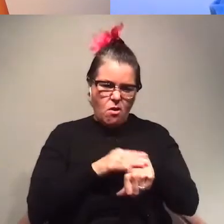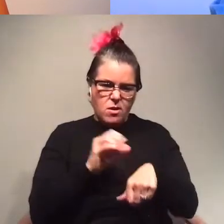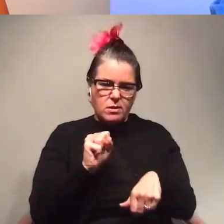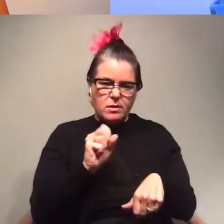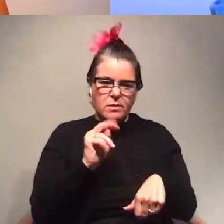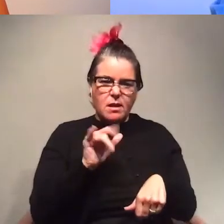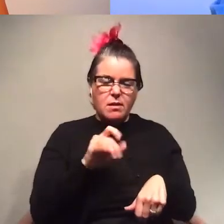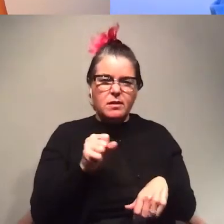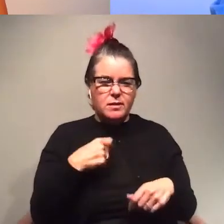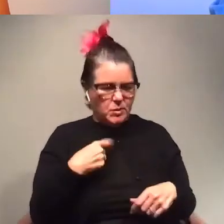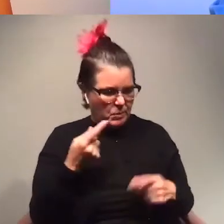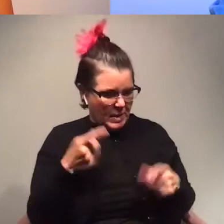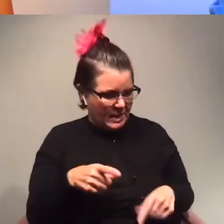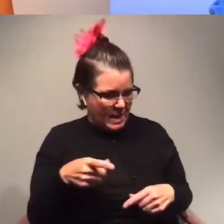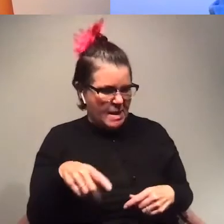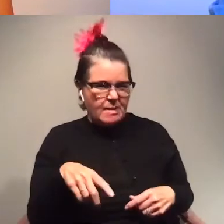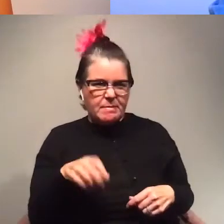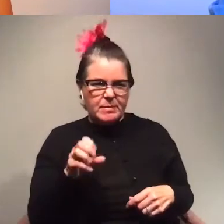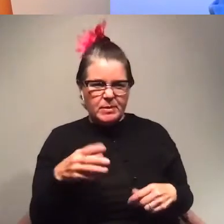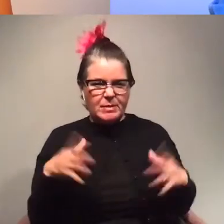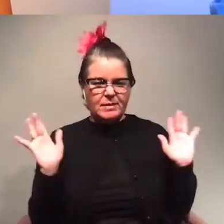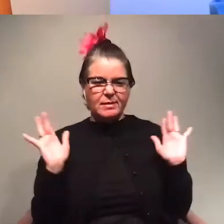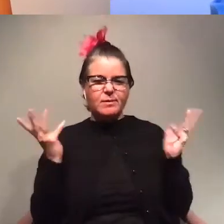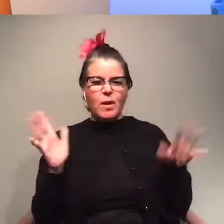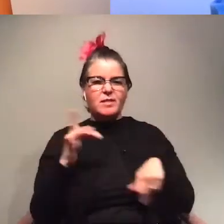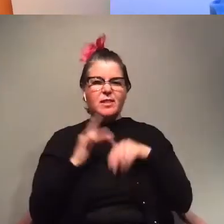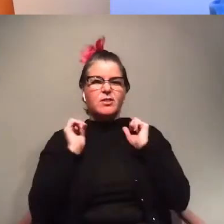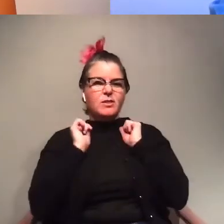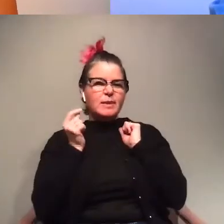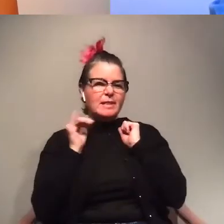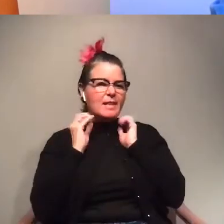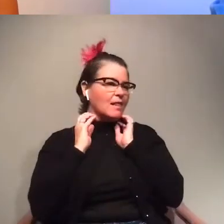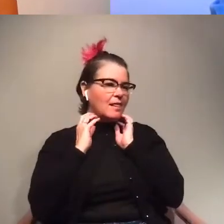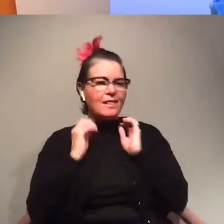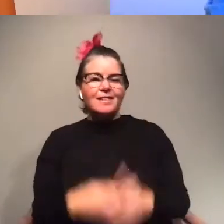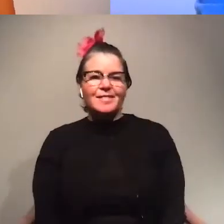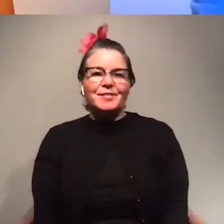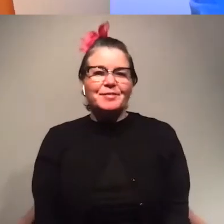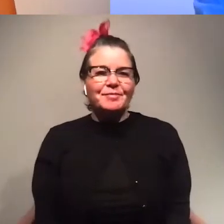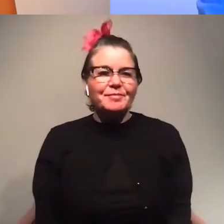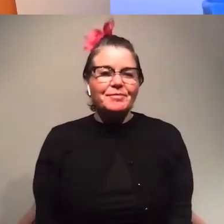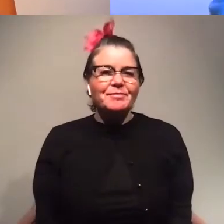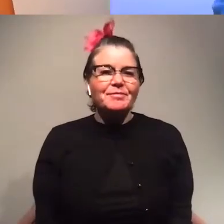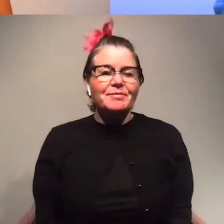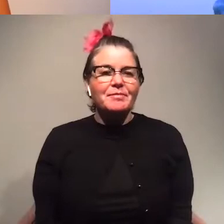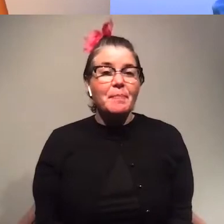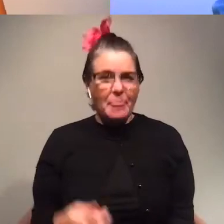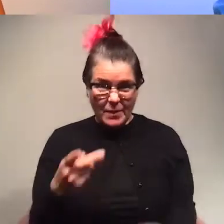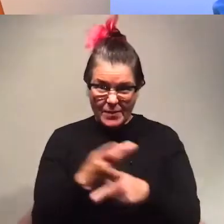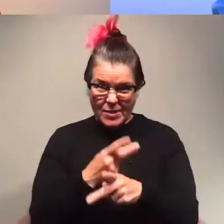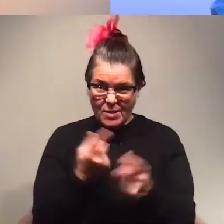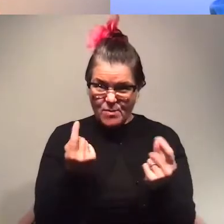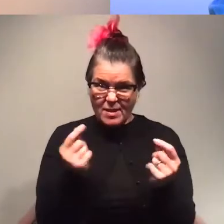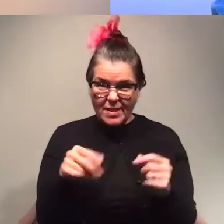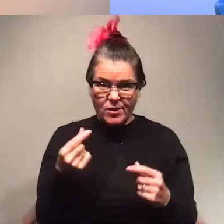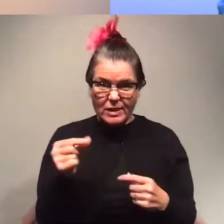was probably like the thing that I was like, ew, I don't want to touch it. What is that? So did you figure out what it was,